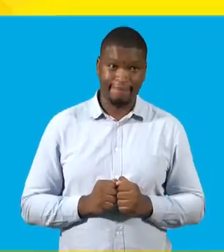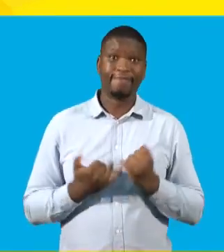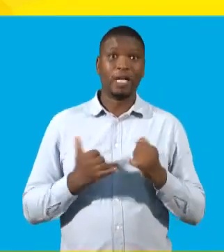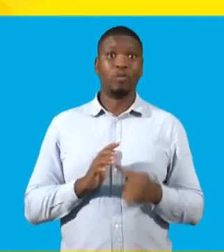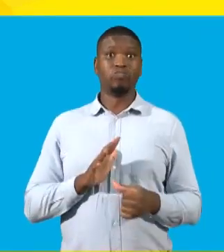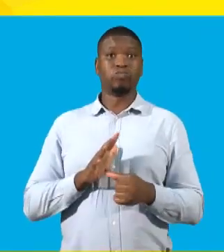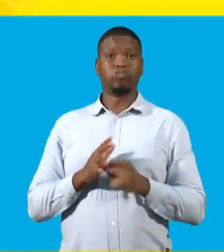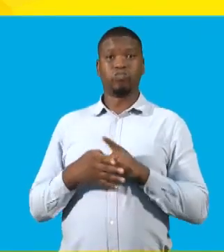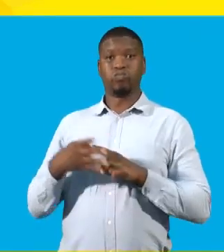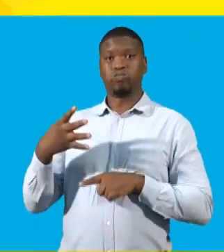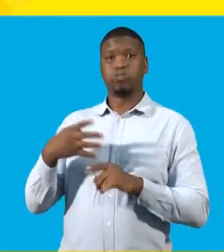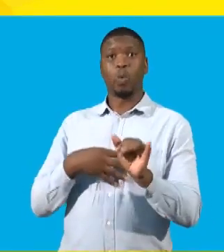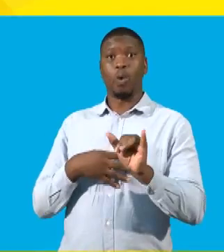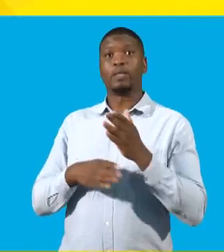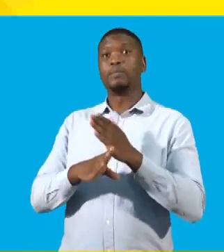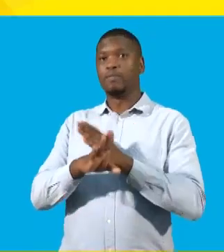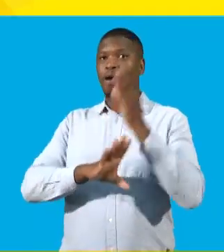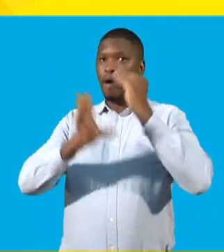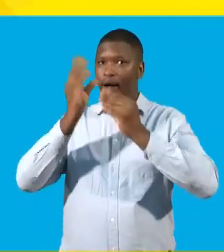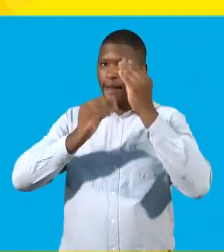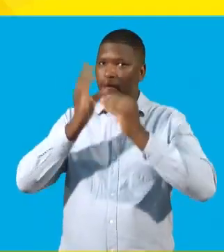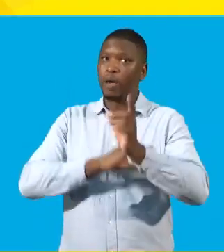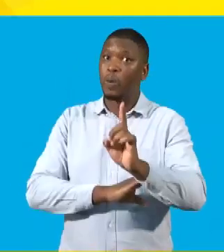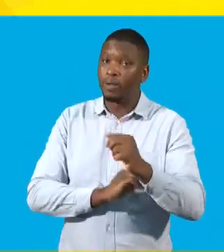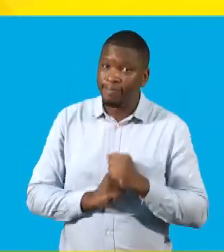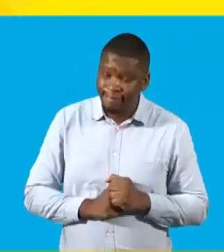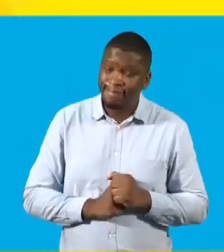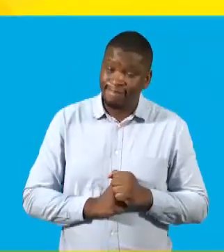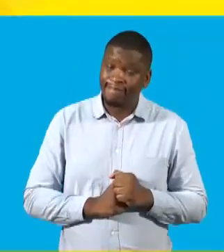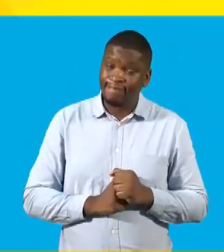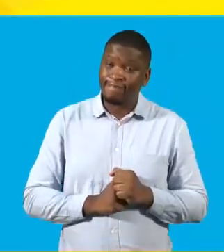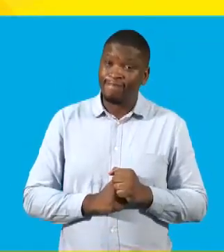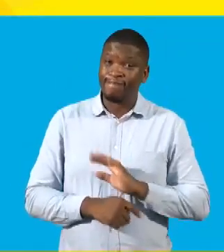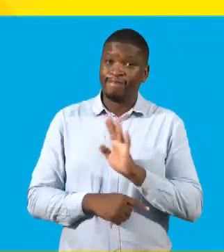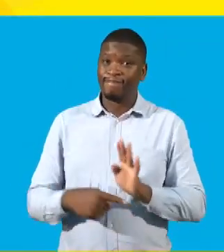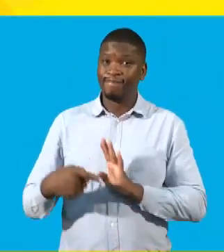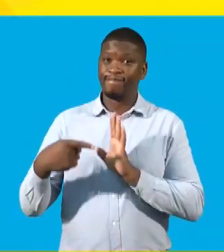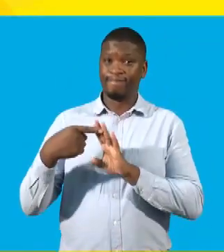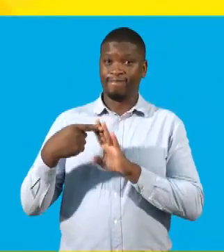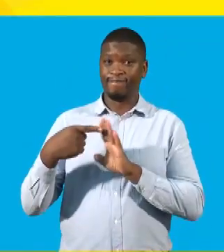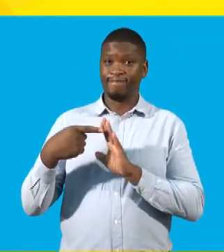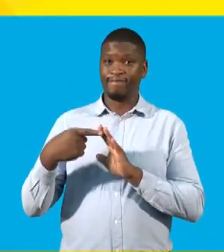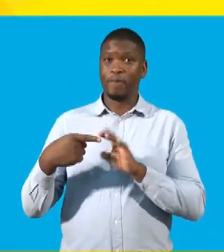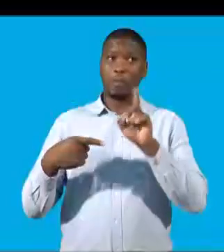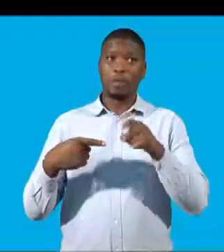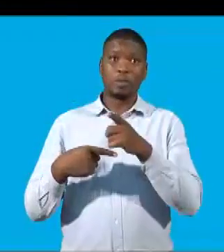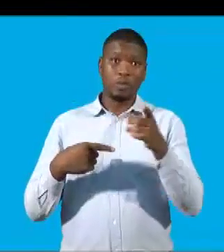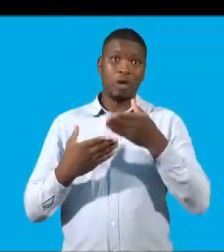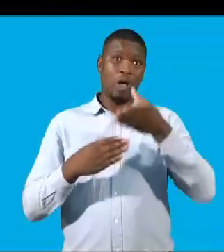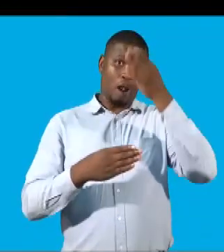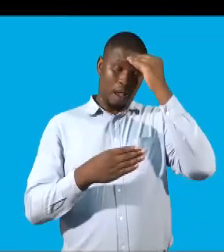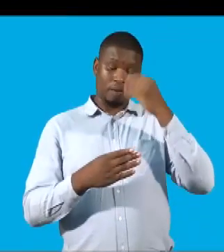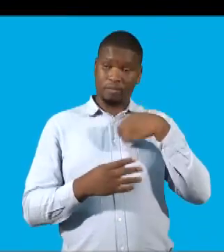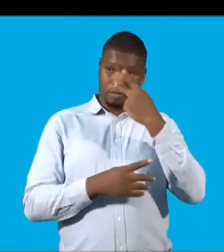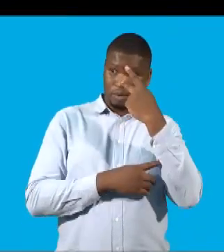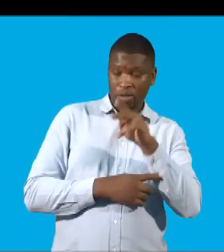look at the key aspects that you would have learned in previous grades and your current grade. Well, the first thing to do